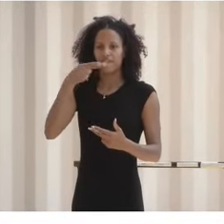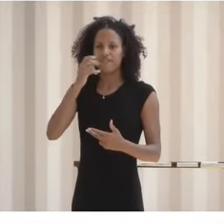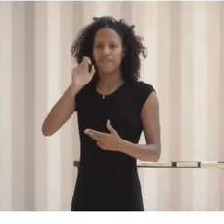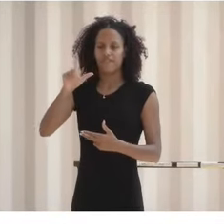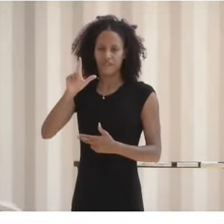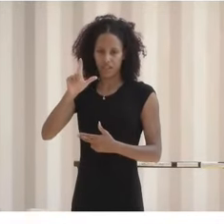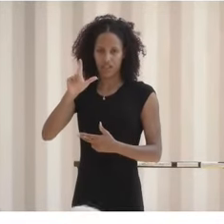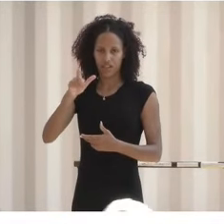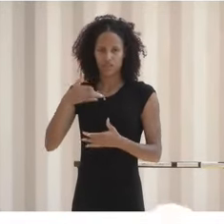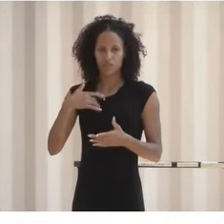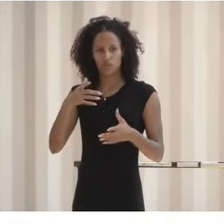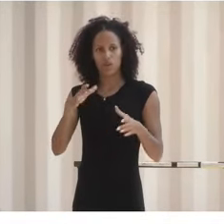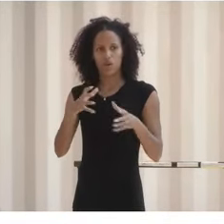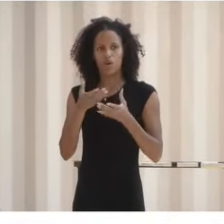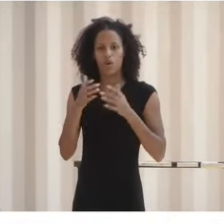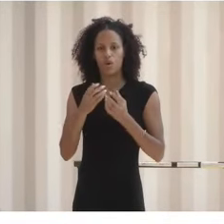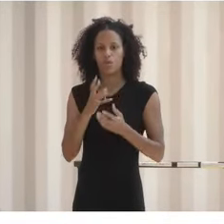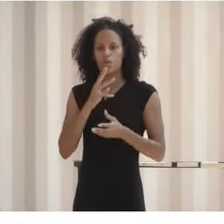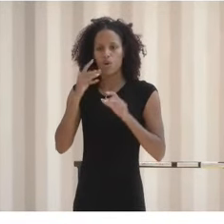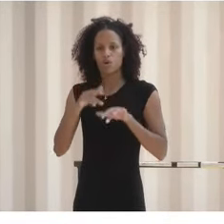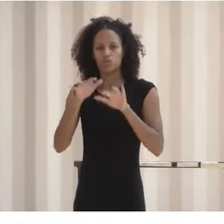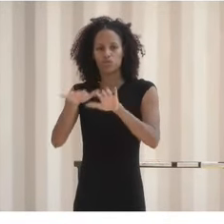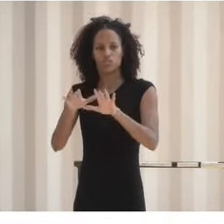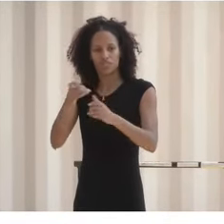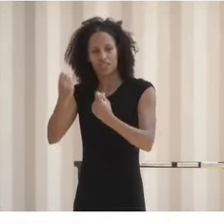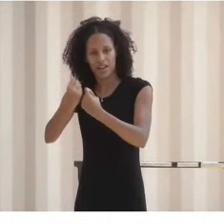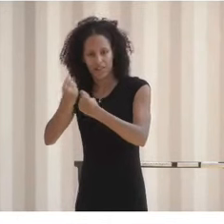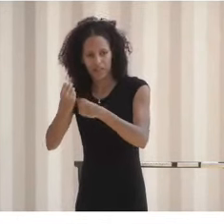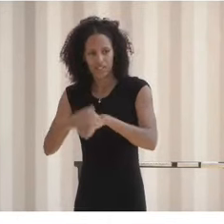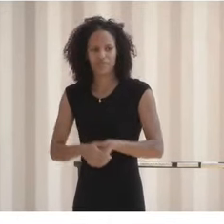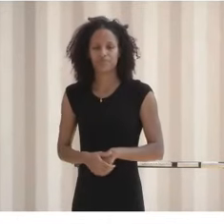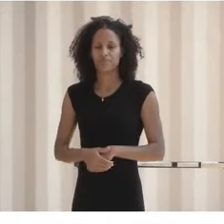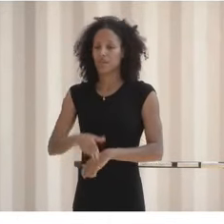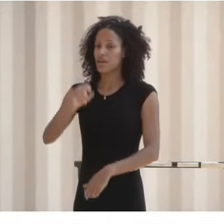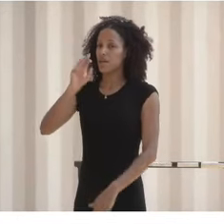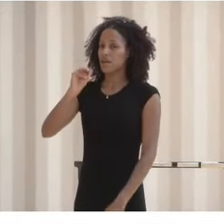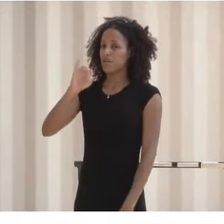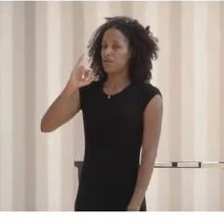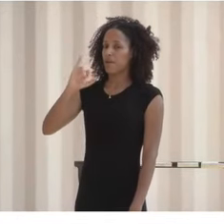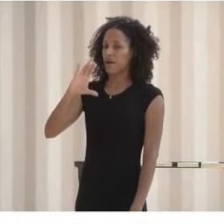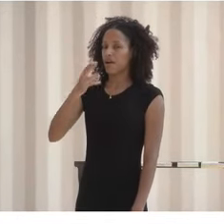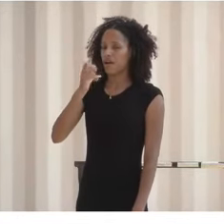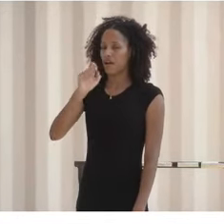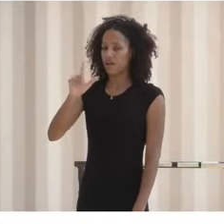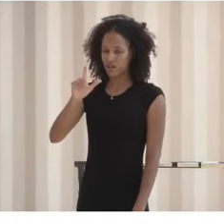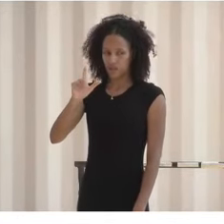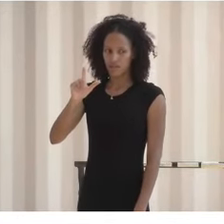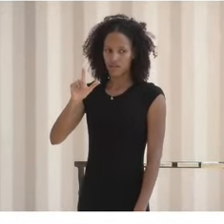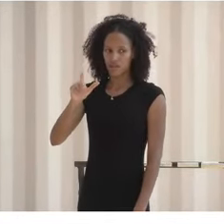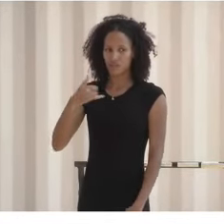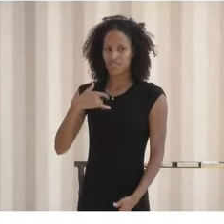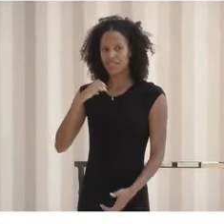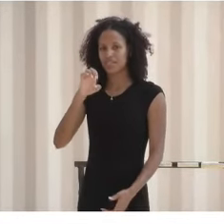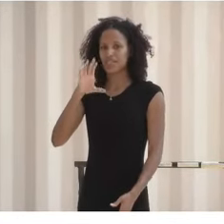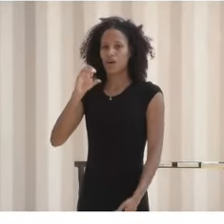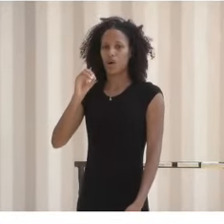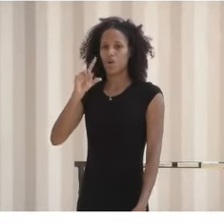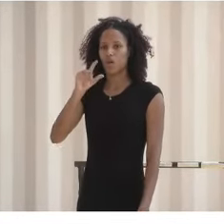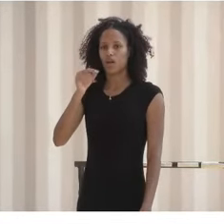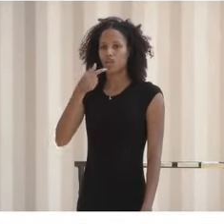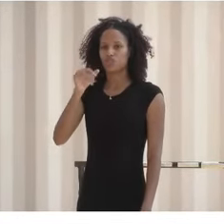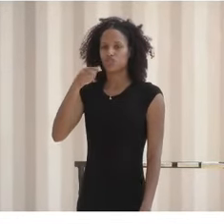Scientist, Ocean Activist, Advocate, Michael Judd, founder, Ecologia